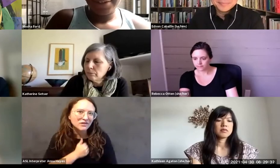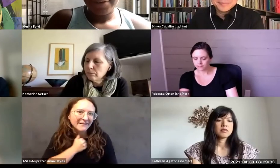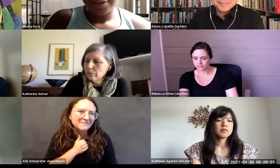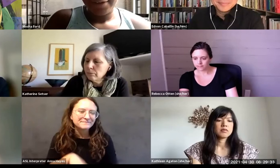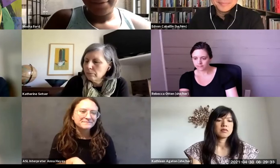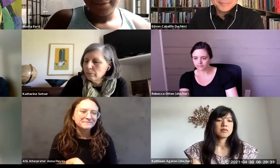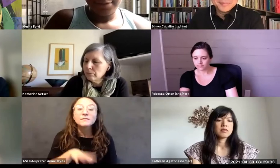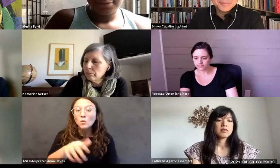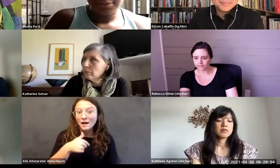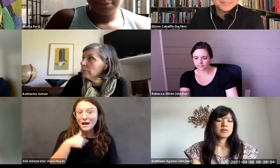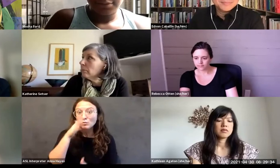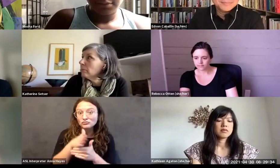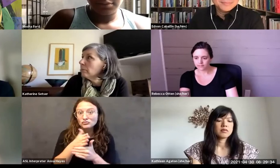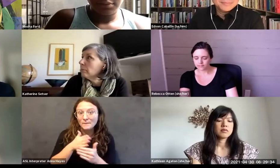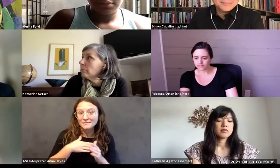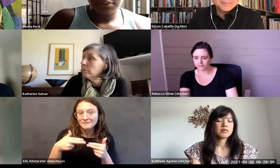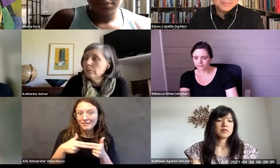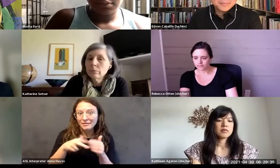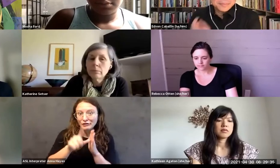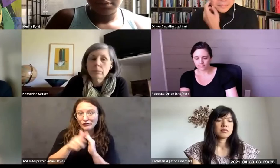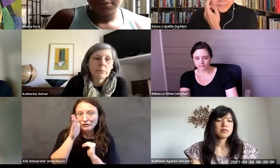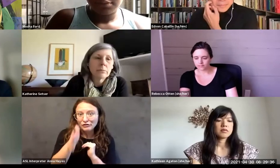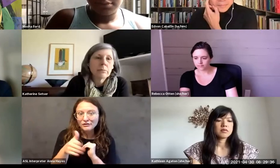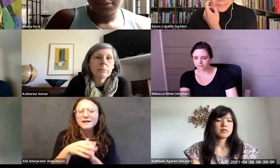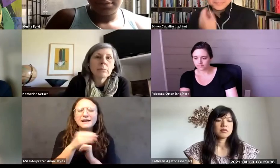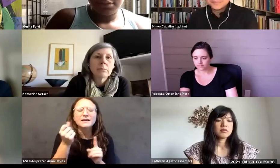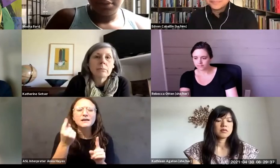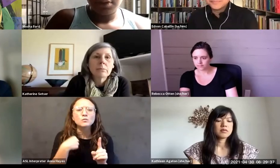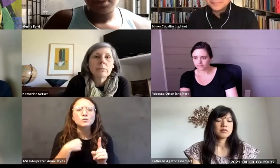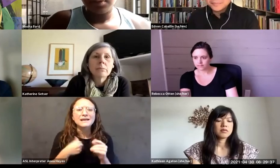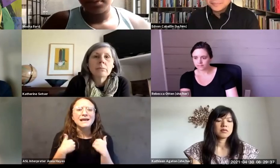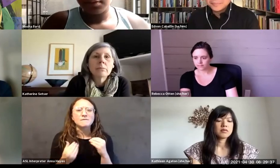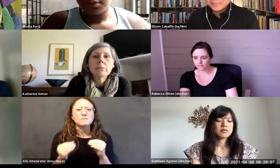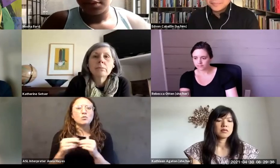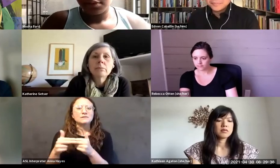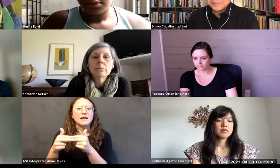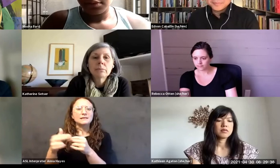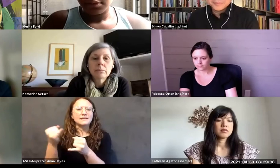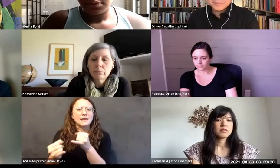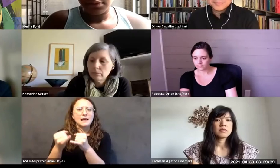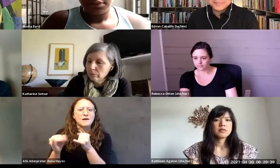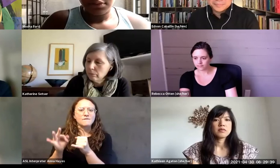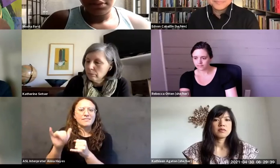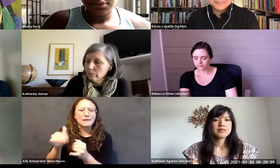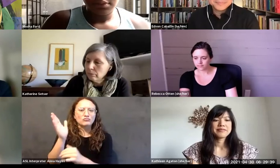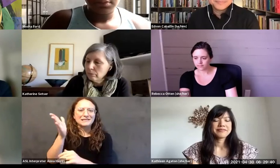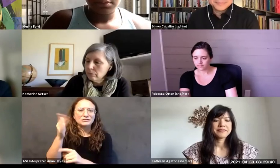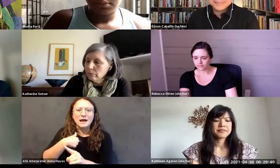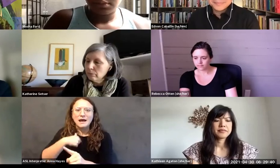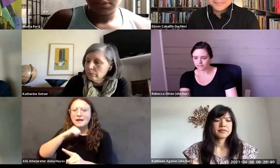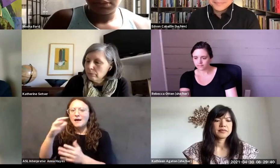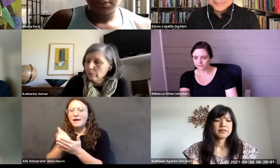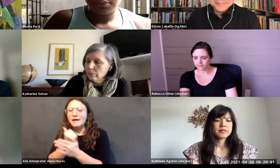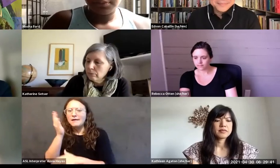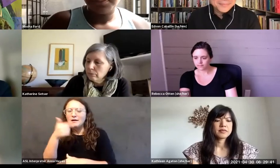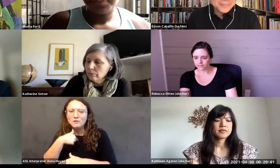And there are additional slides at the end of this part of the presentation. So